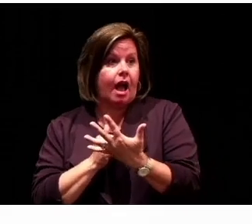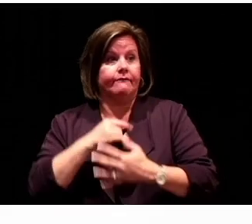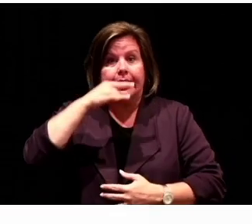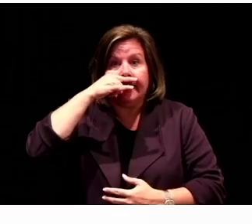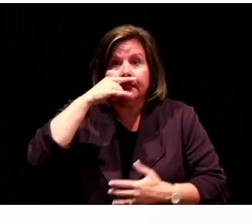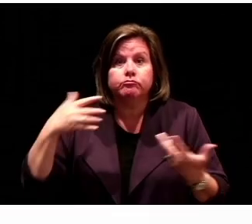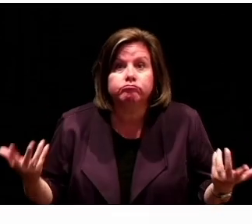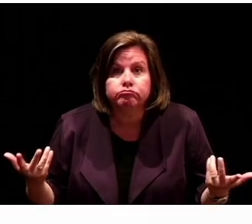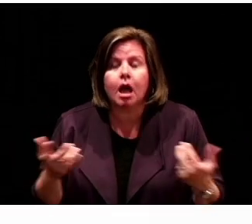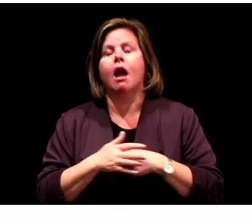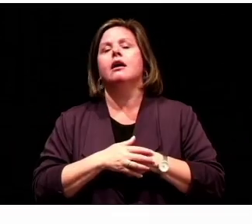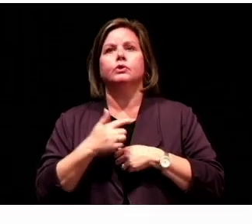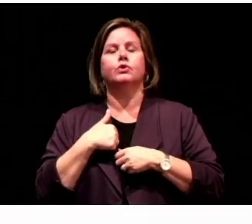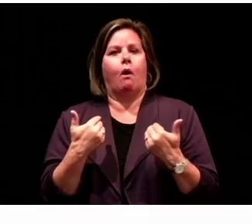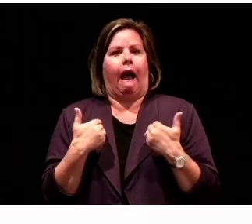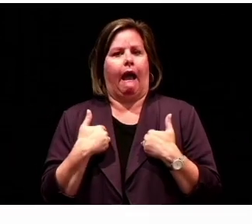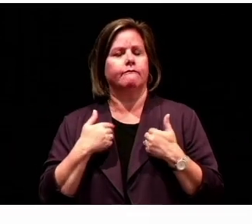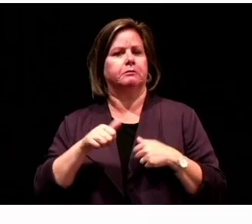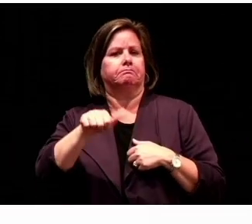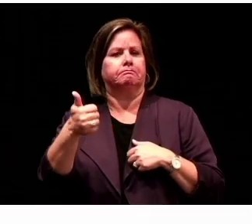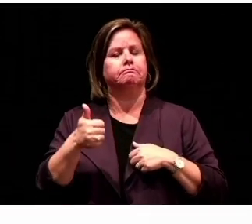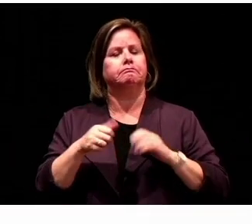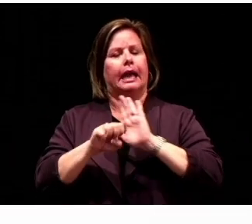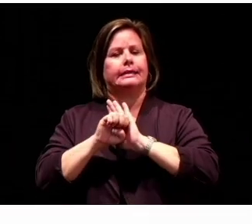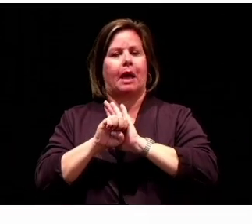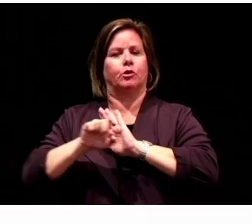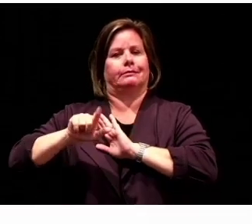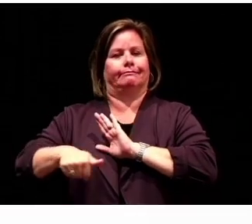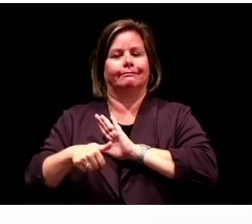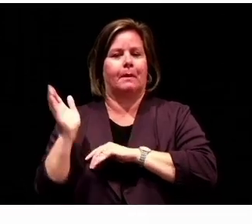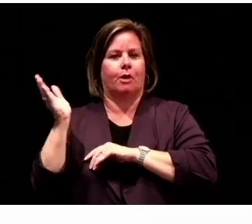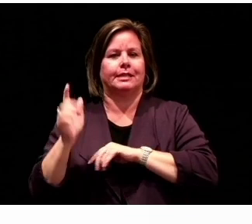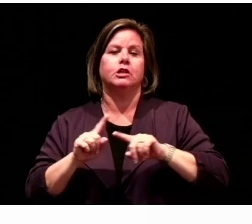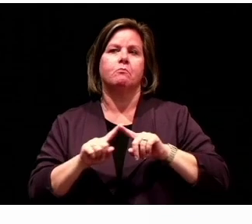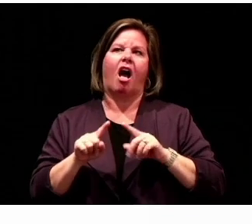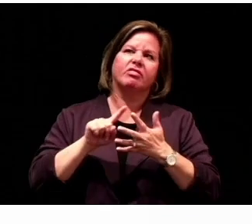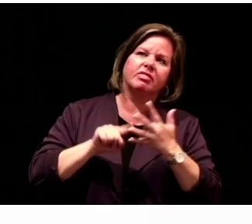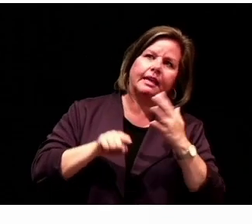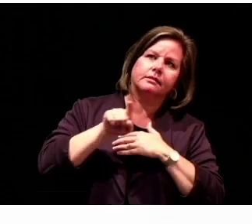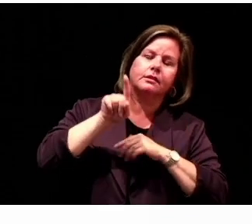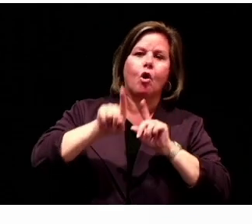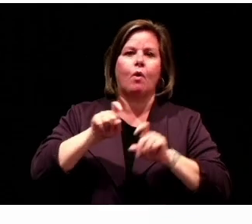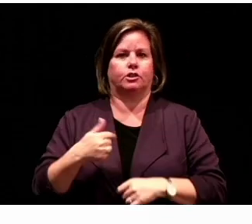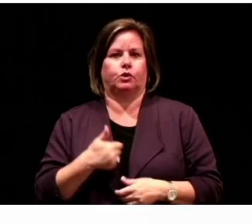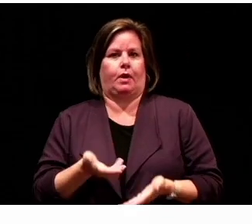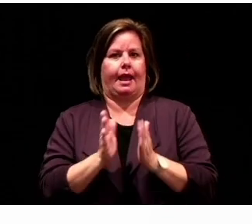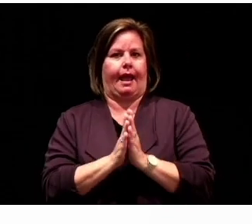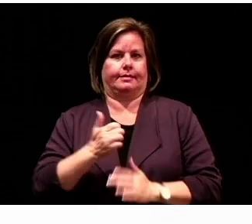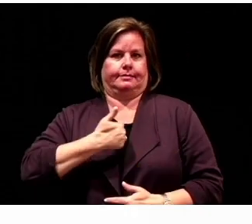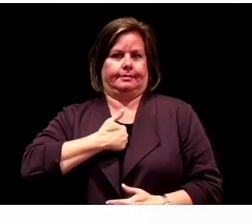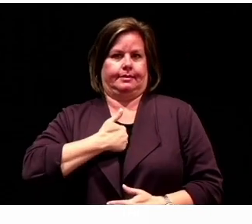So when we're talking about familial status and occupancy standards, there are questions that we